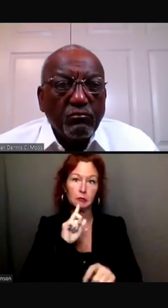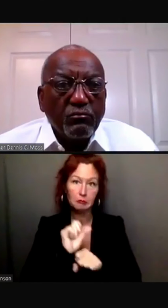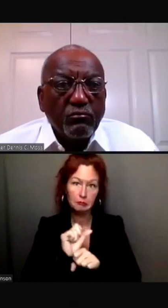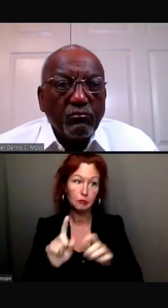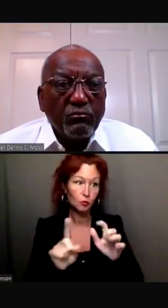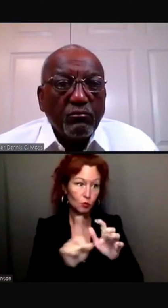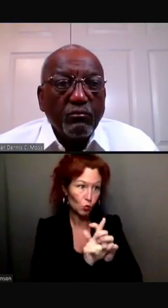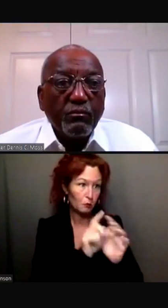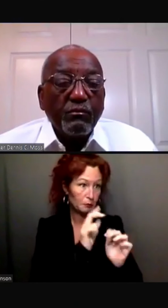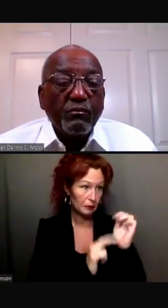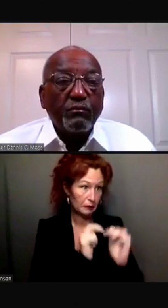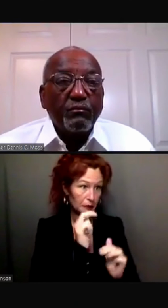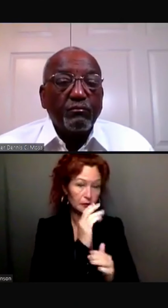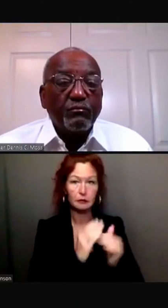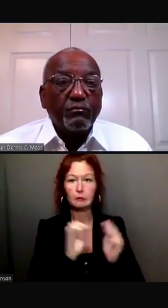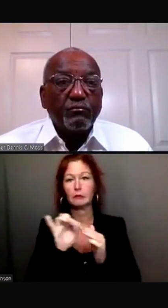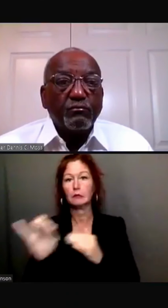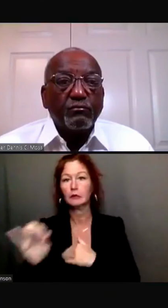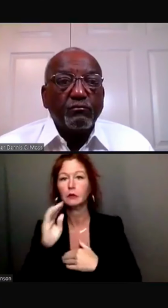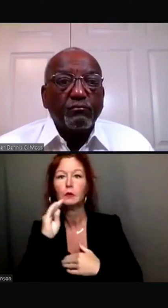Thank you, Mayor. Any other questions?